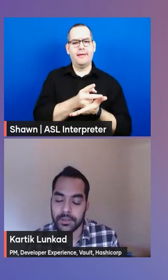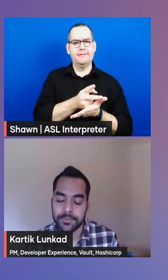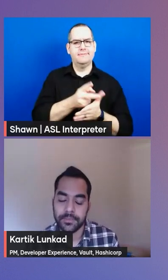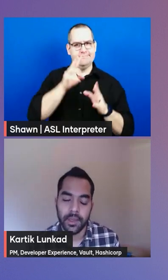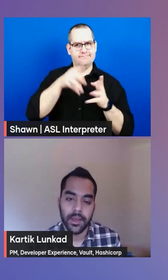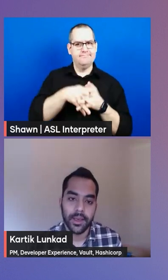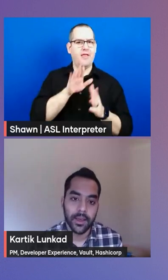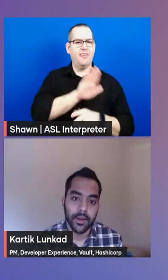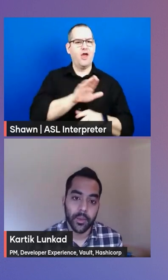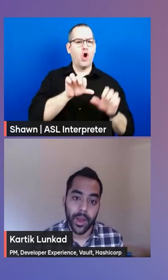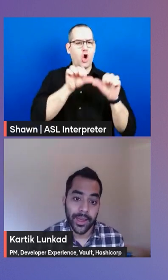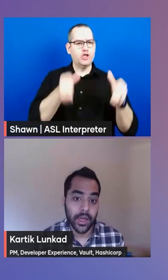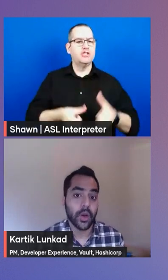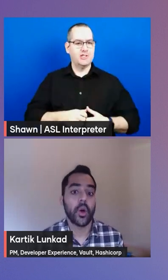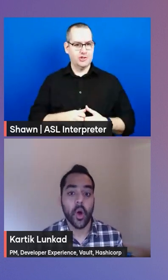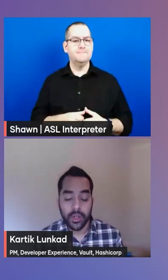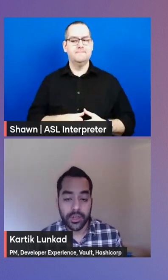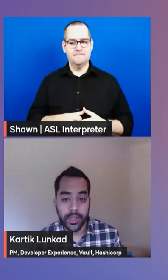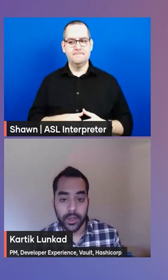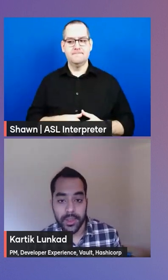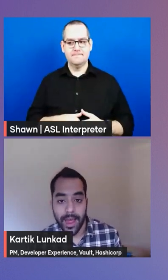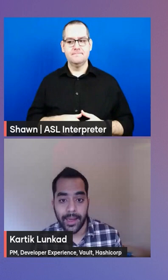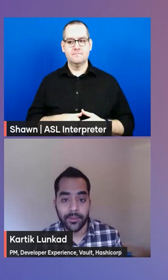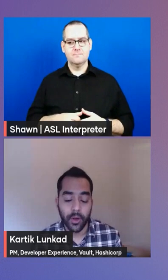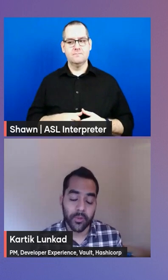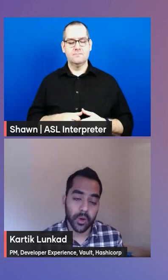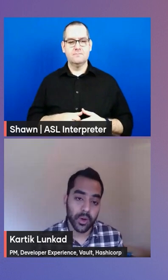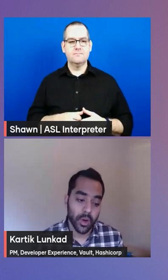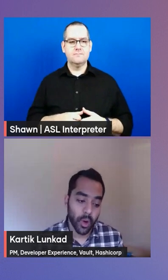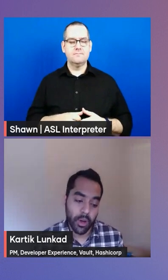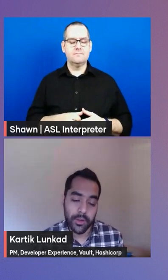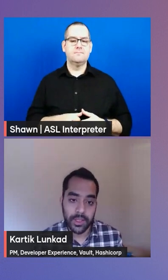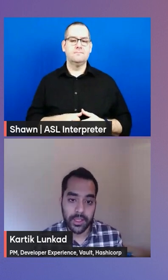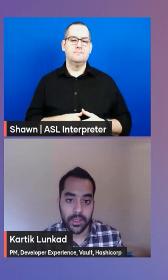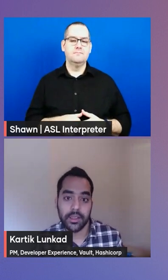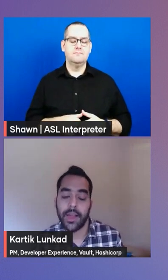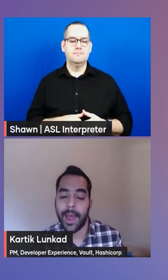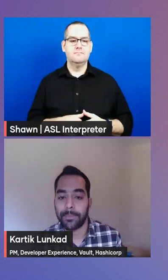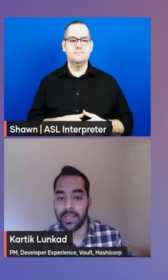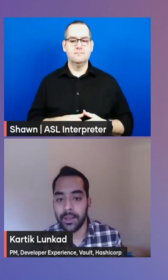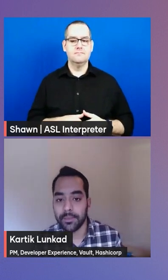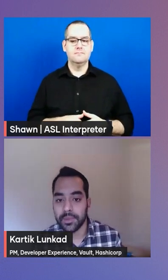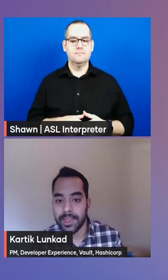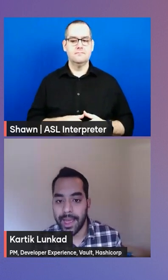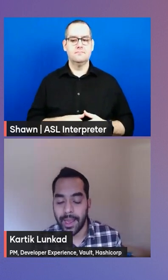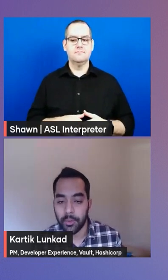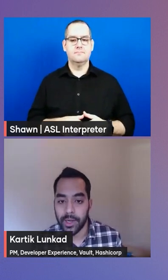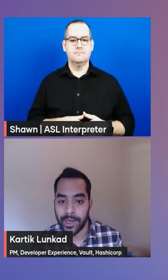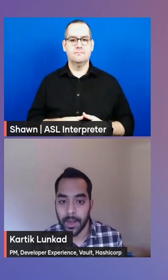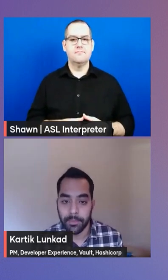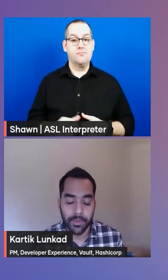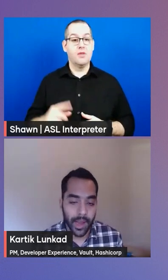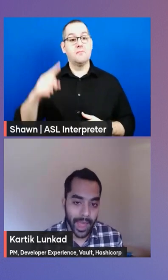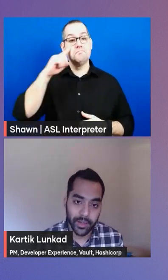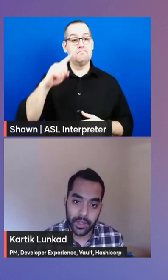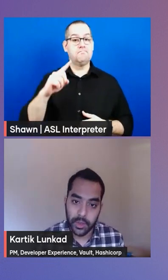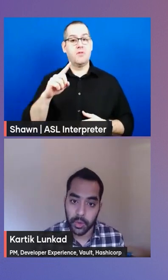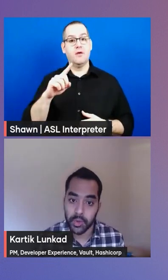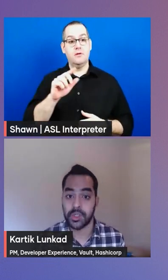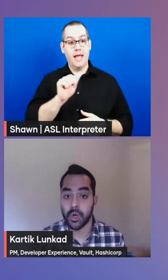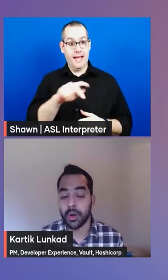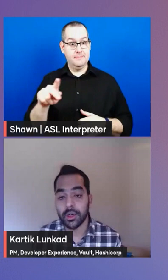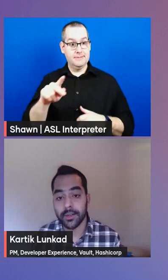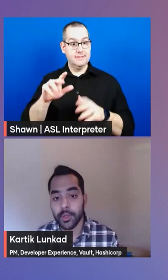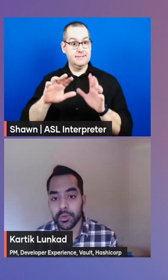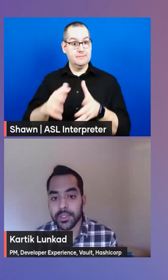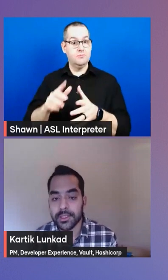architecture. And contrary to that, for all of the app teams that would end up having to go through